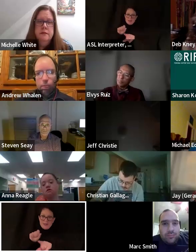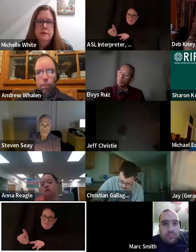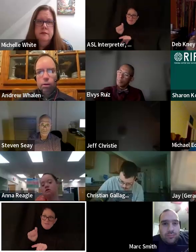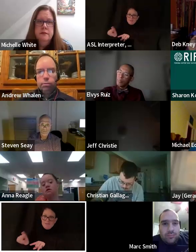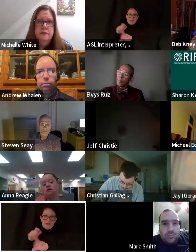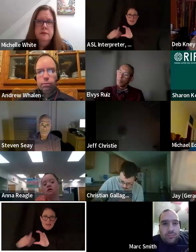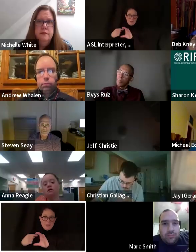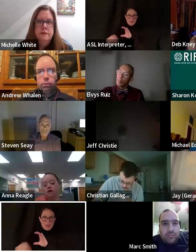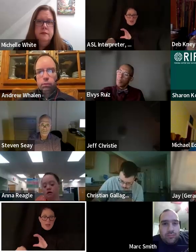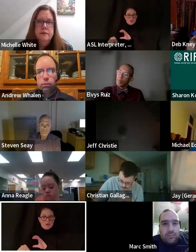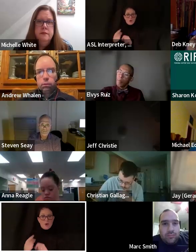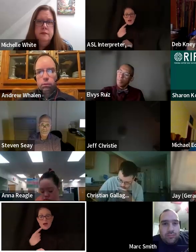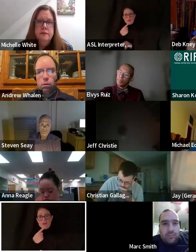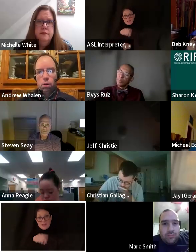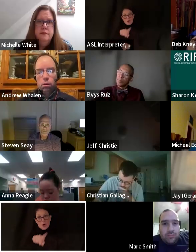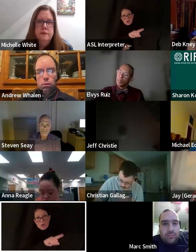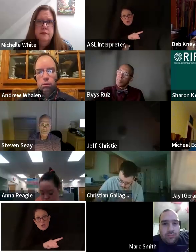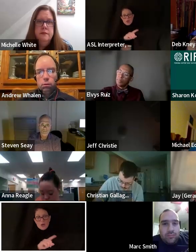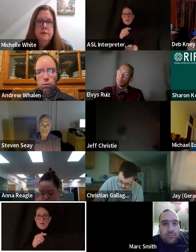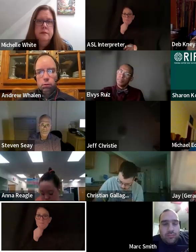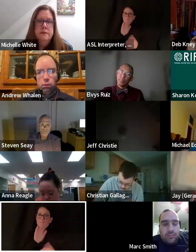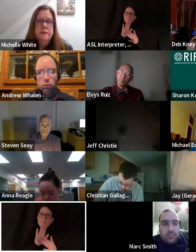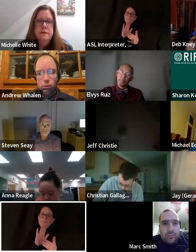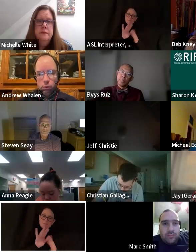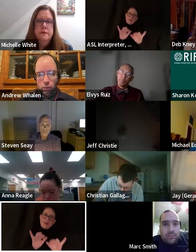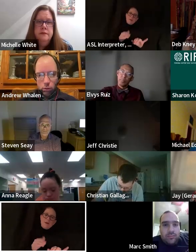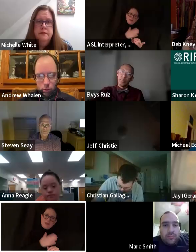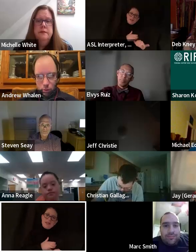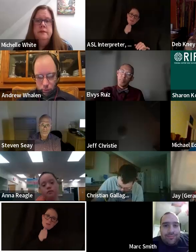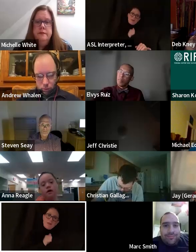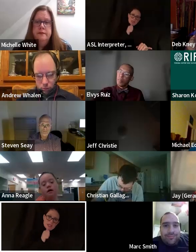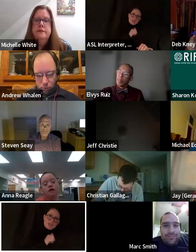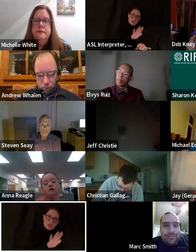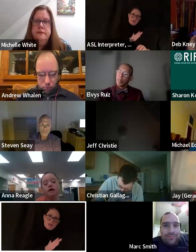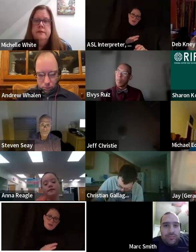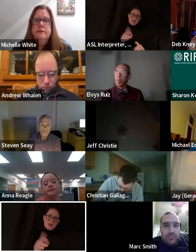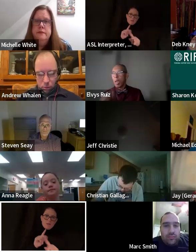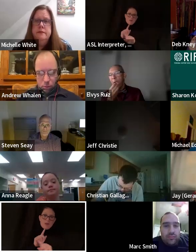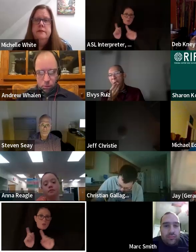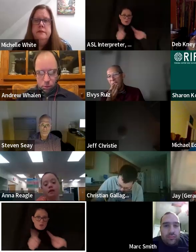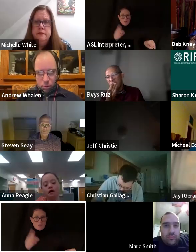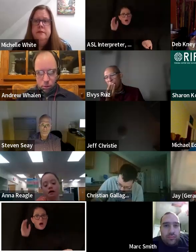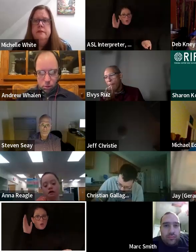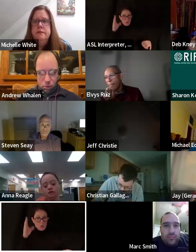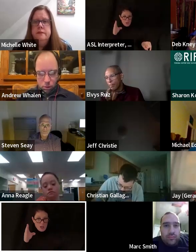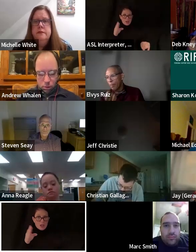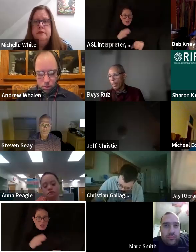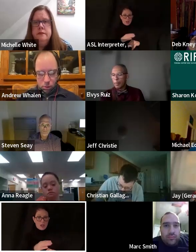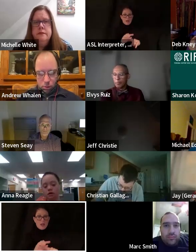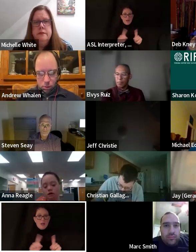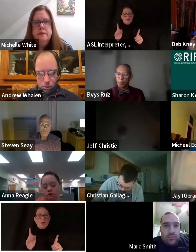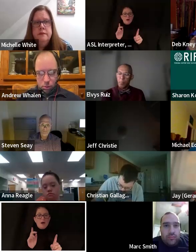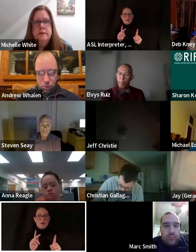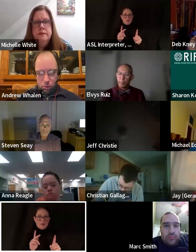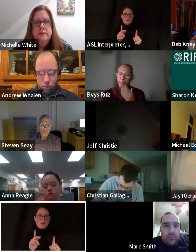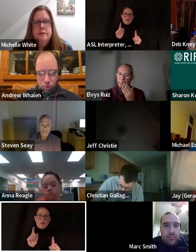so I also would say for people to be a little bit patient as people are able to get back to them, but people will